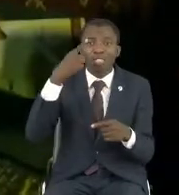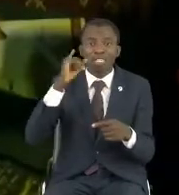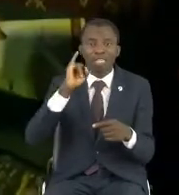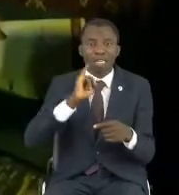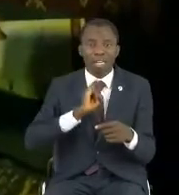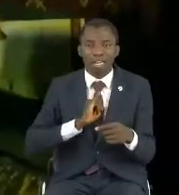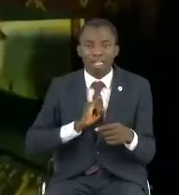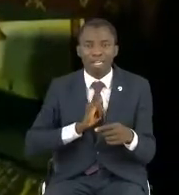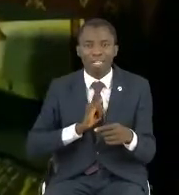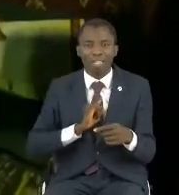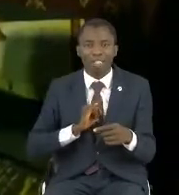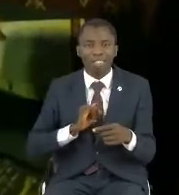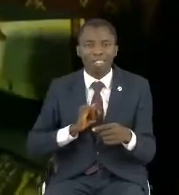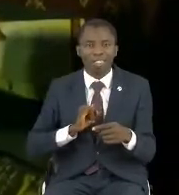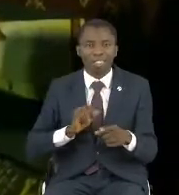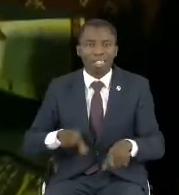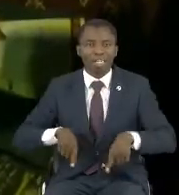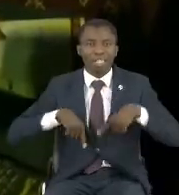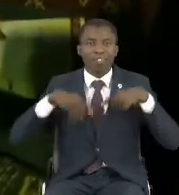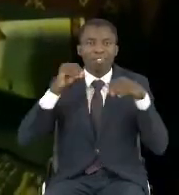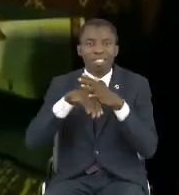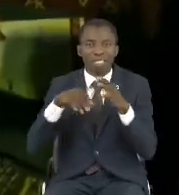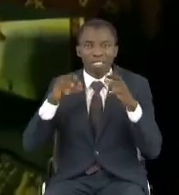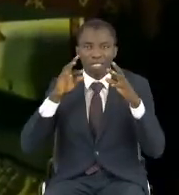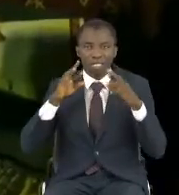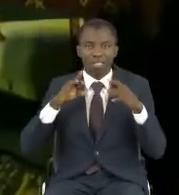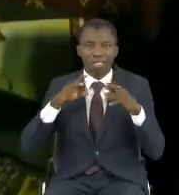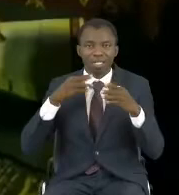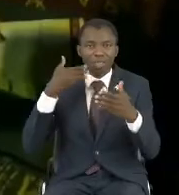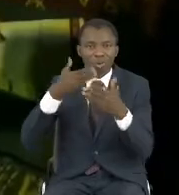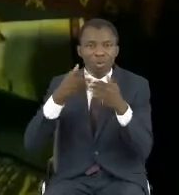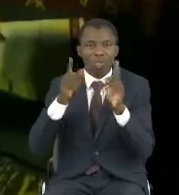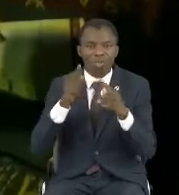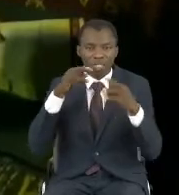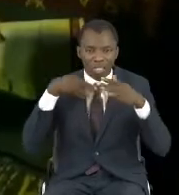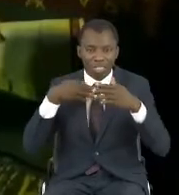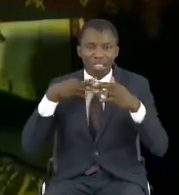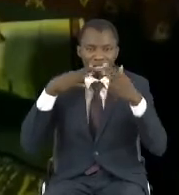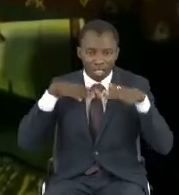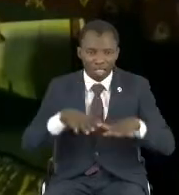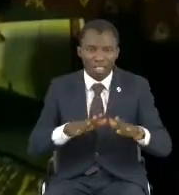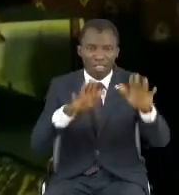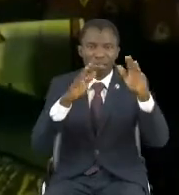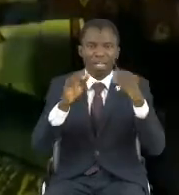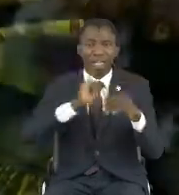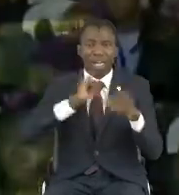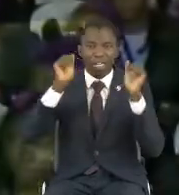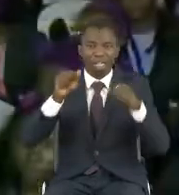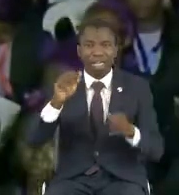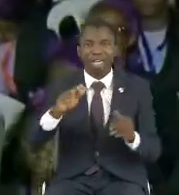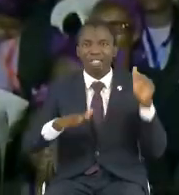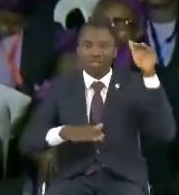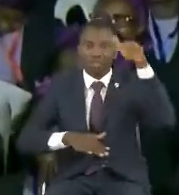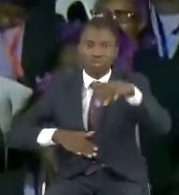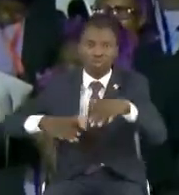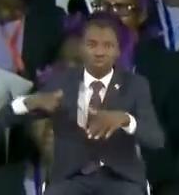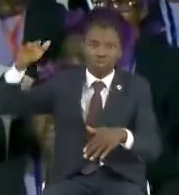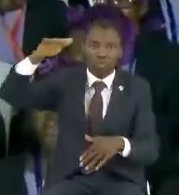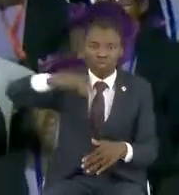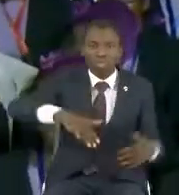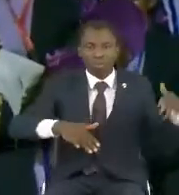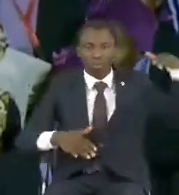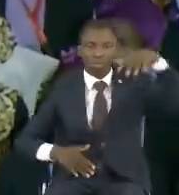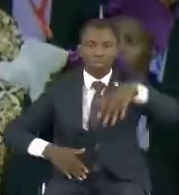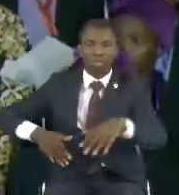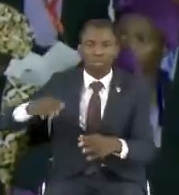the riverine area, and I can swim across. And you